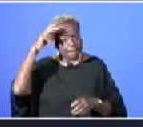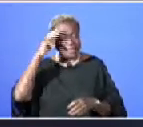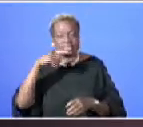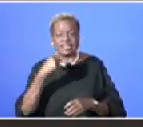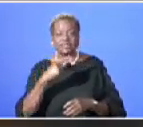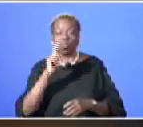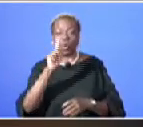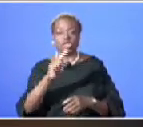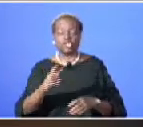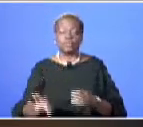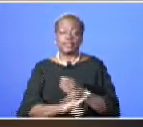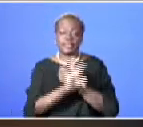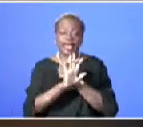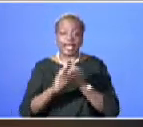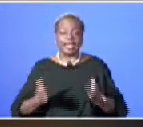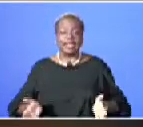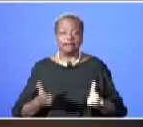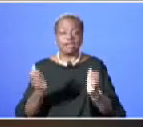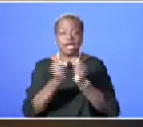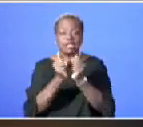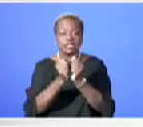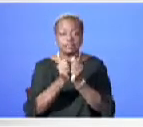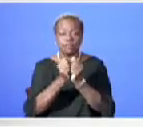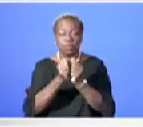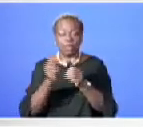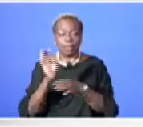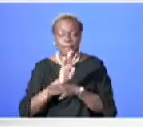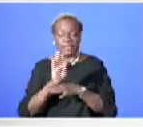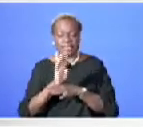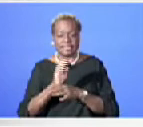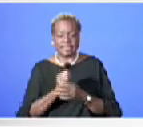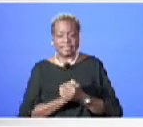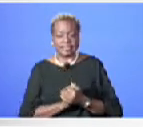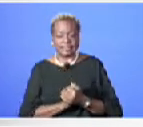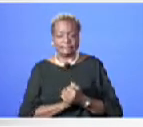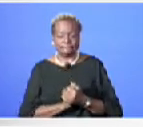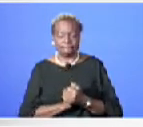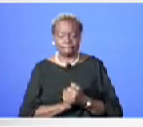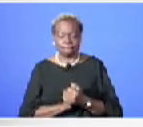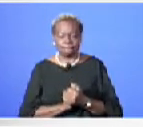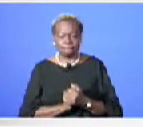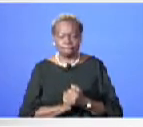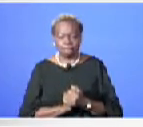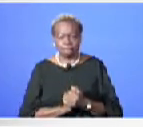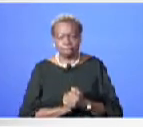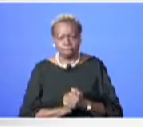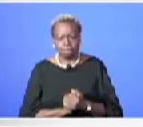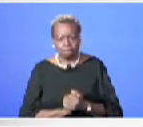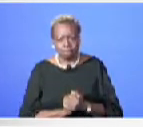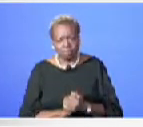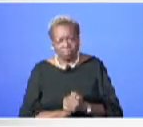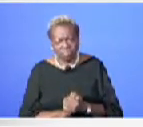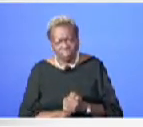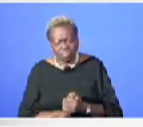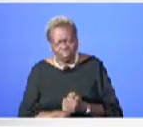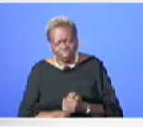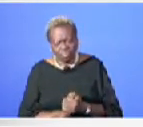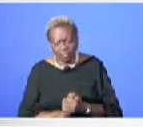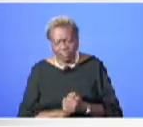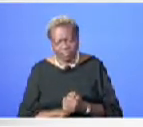to protect and encourage small businesses. The functions and weddings and stuff in general was cancelled.